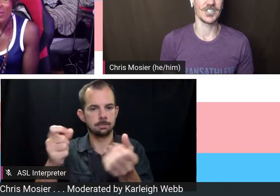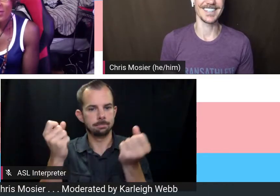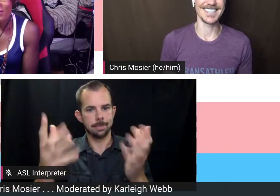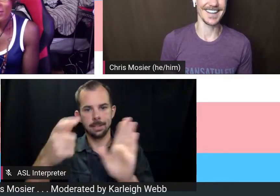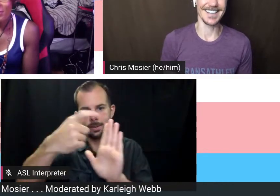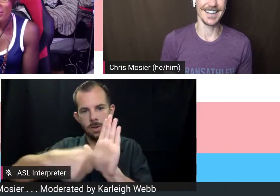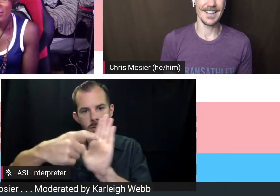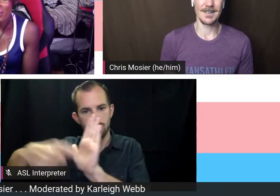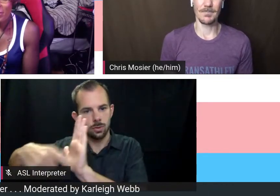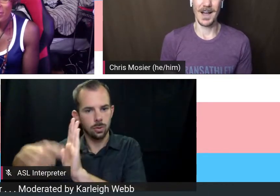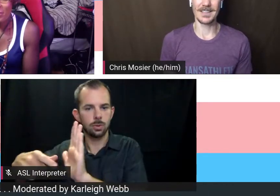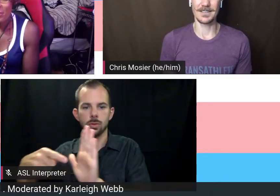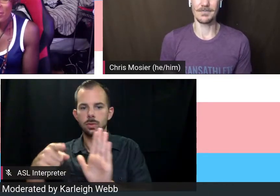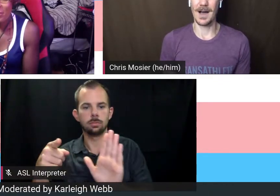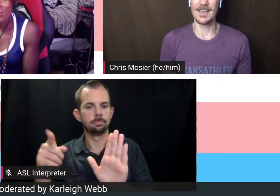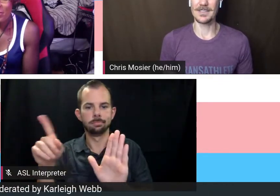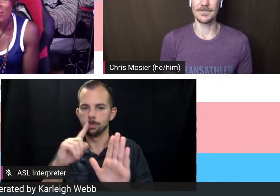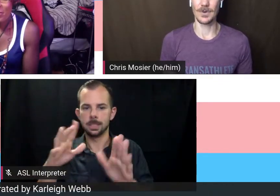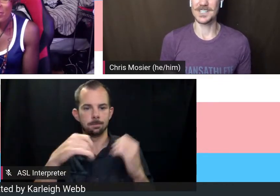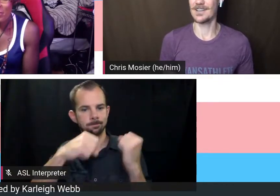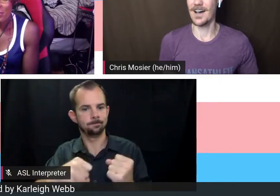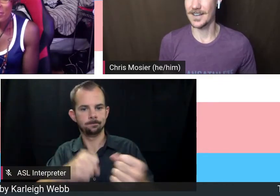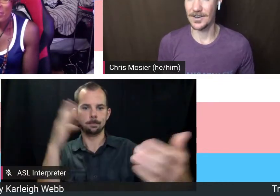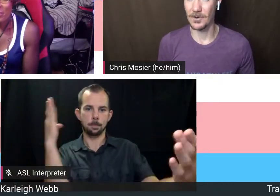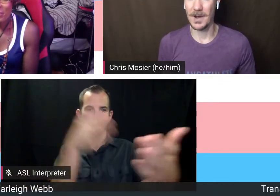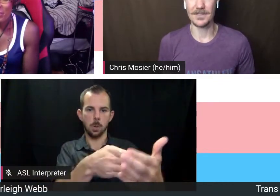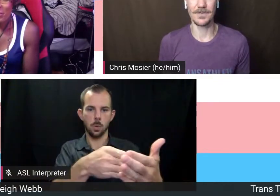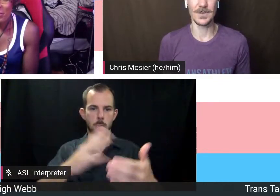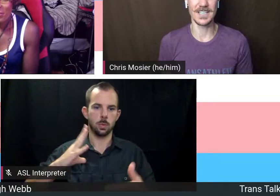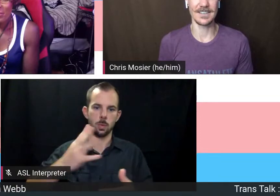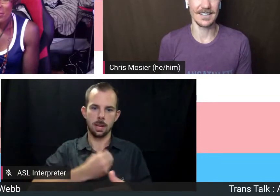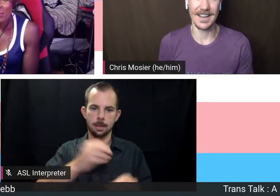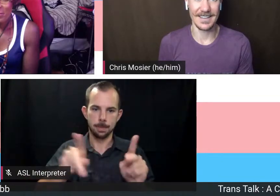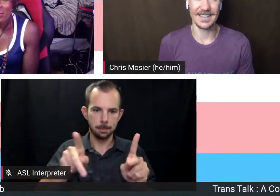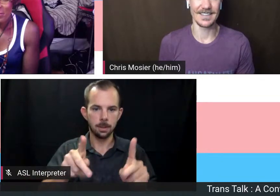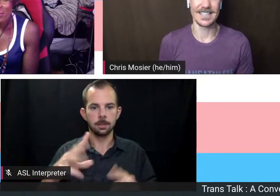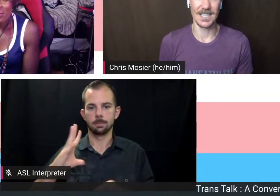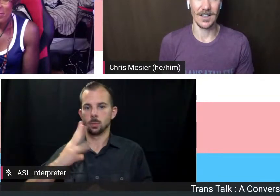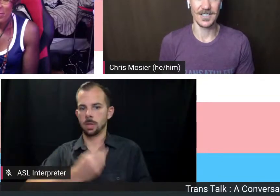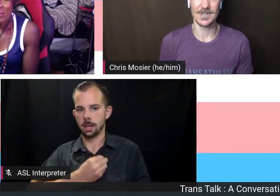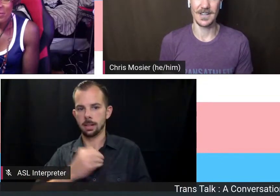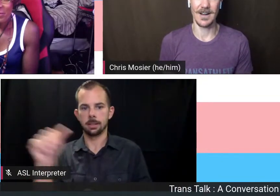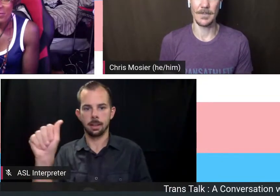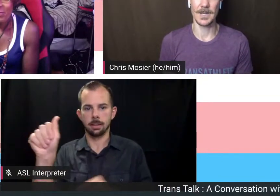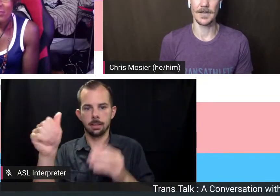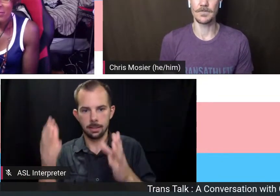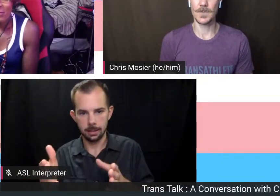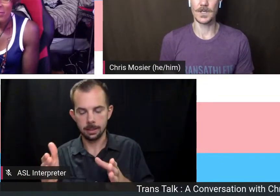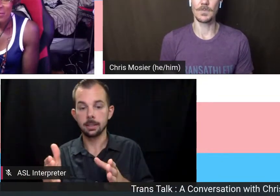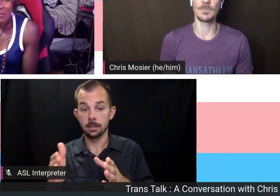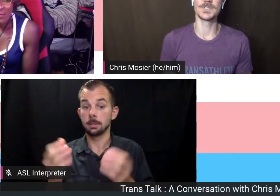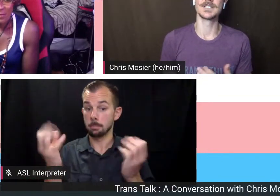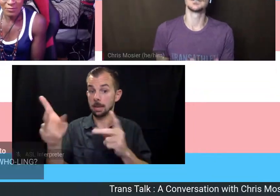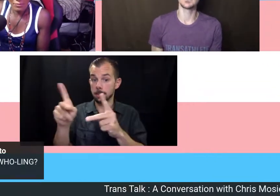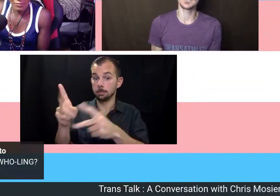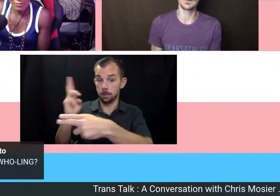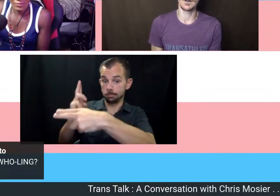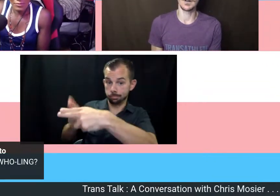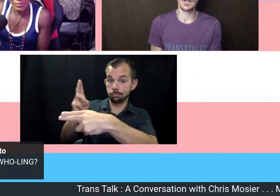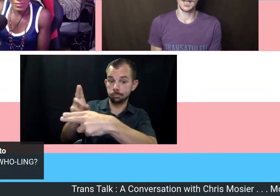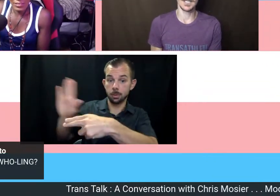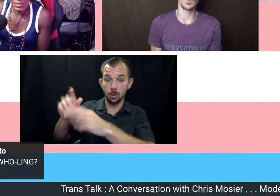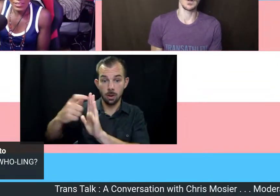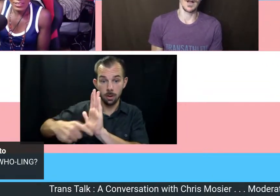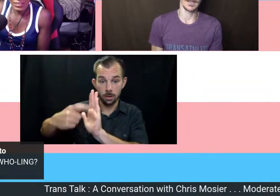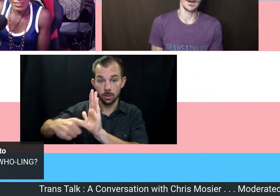have been actually cited by the folks in Idaho, by the folks in Connecticut in these lawsuits that are happening. People still look to